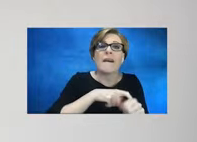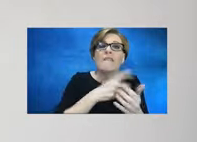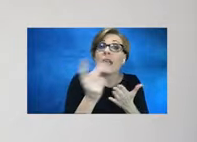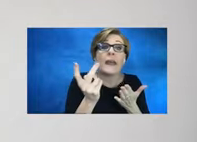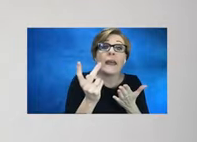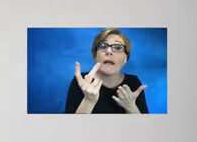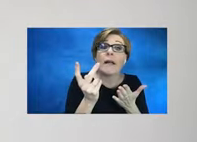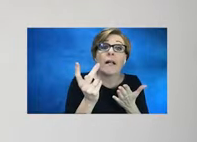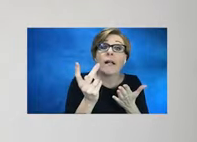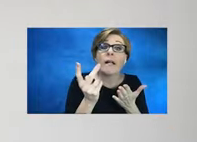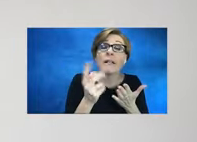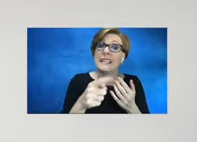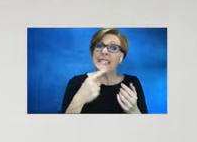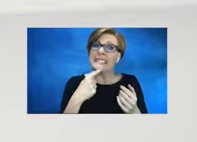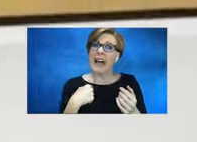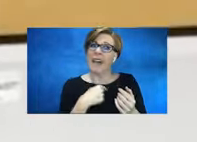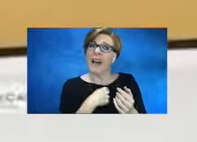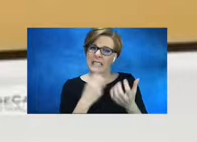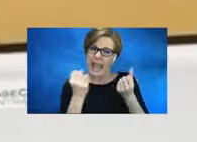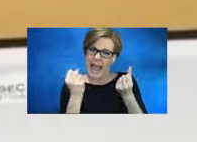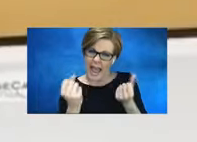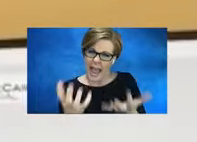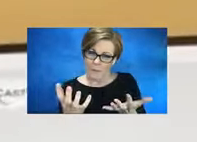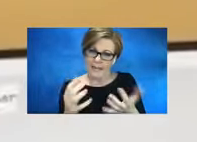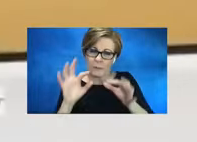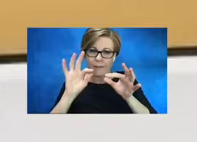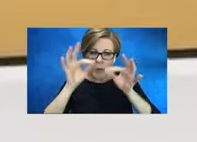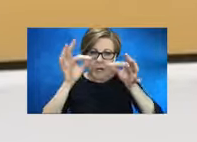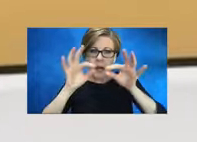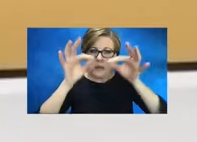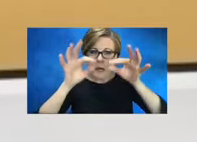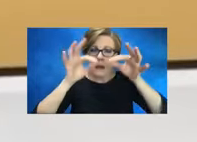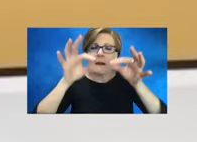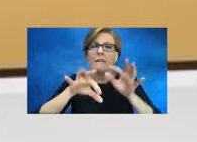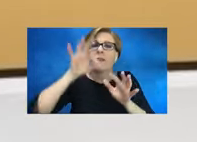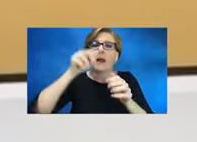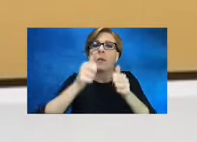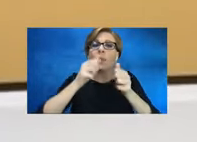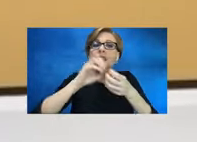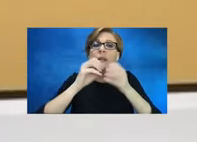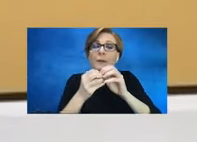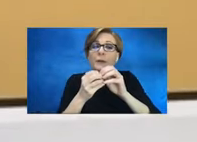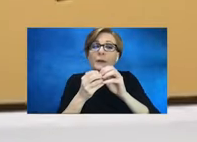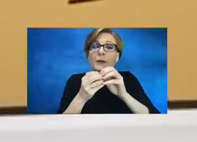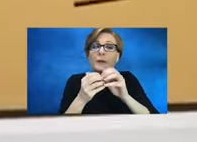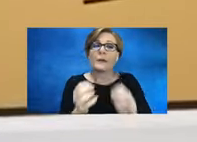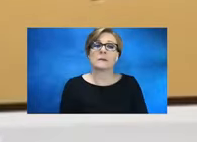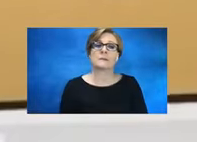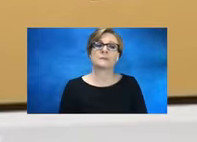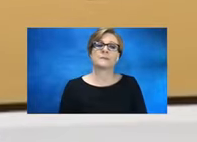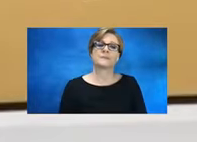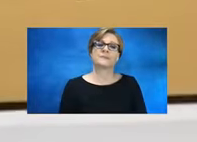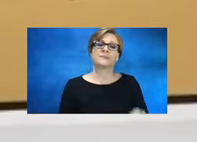actually show us how many ballots we need to count back to find that. So our operator is going to go back and count back those five ballots. None of